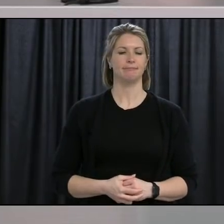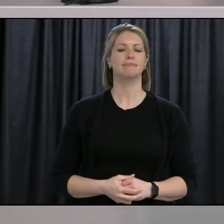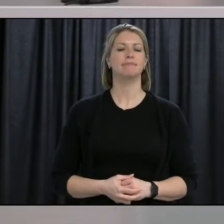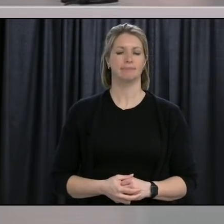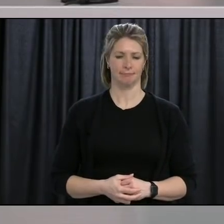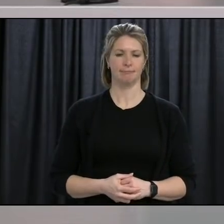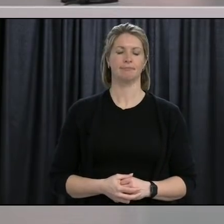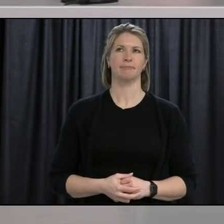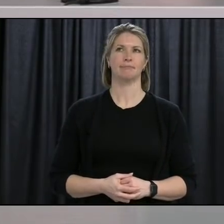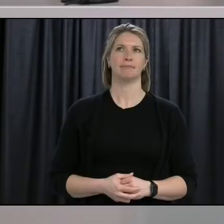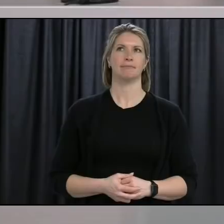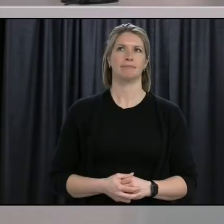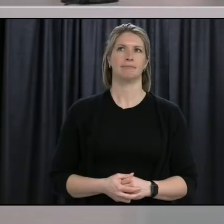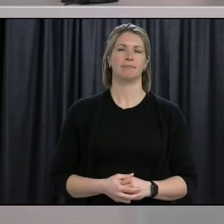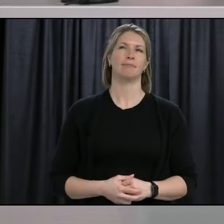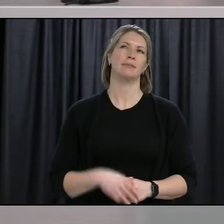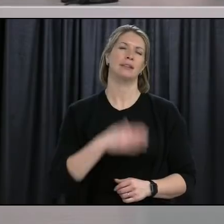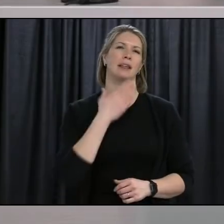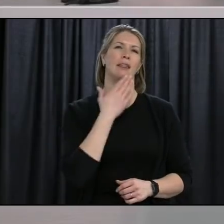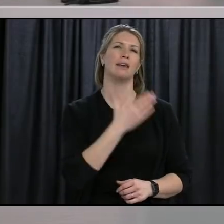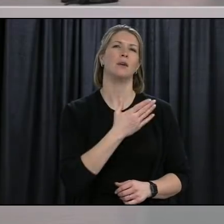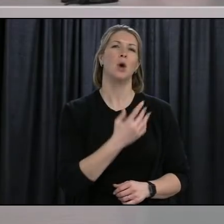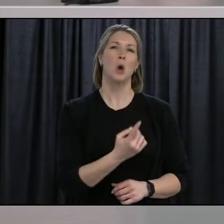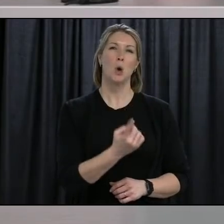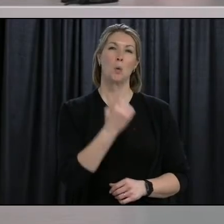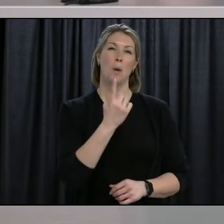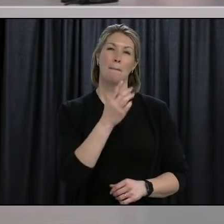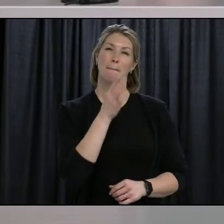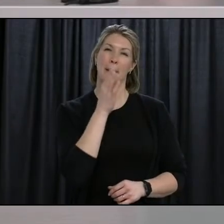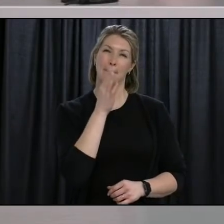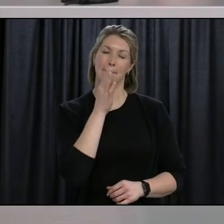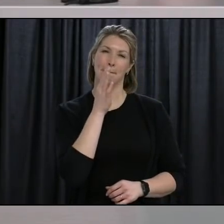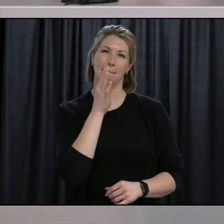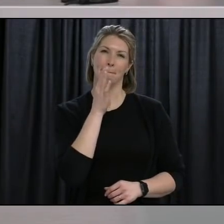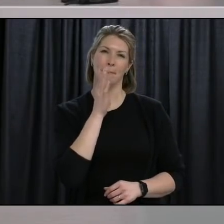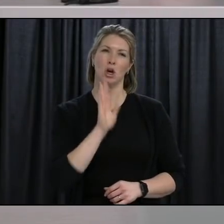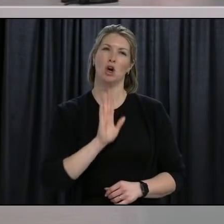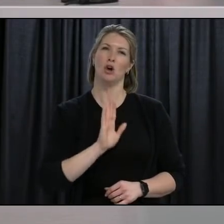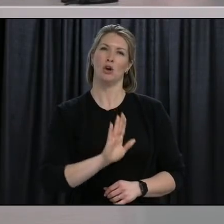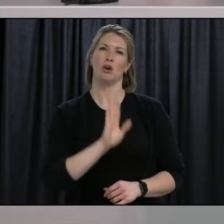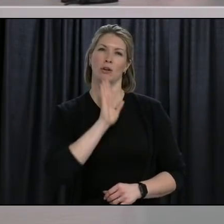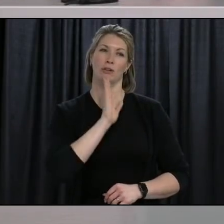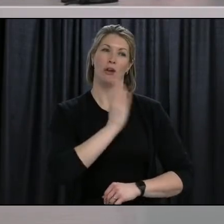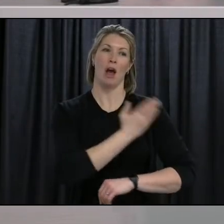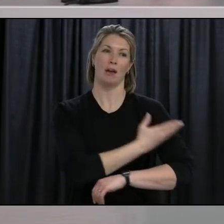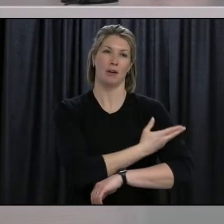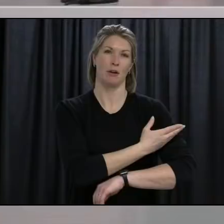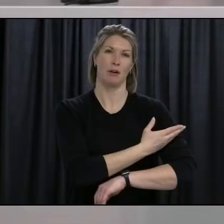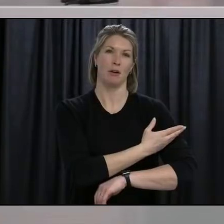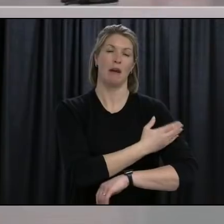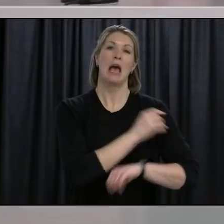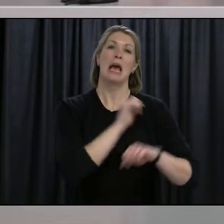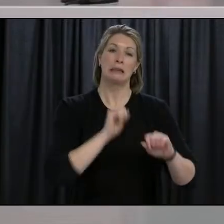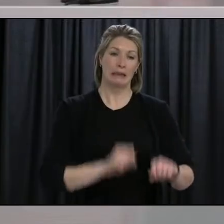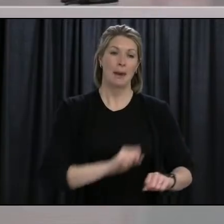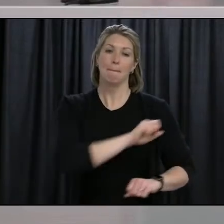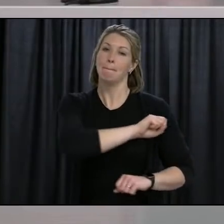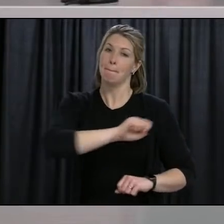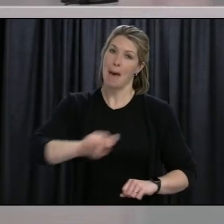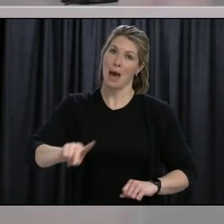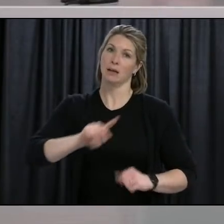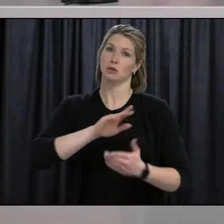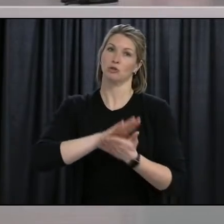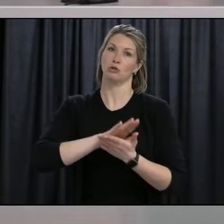Thank you. I've heard from one mother about her daughter is able to go back to school on Wednesday, but now